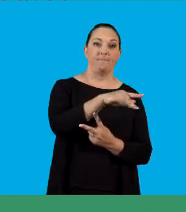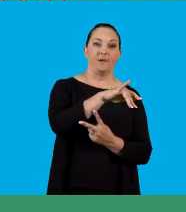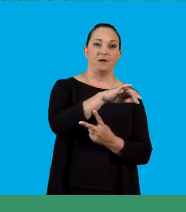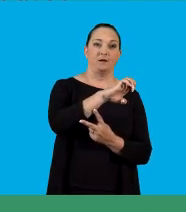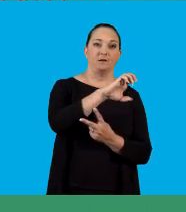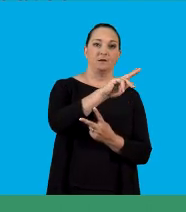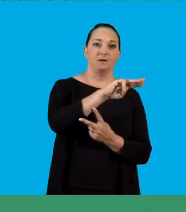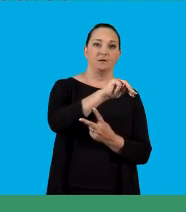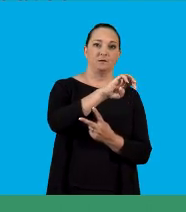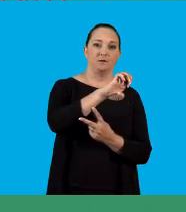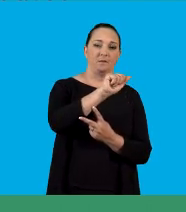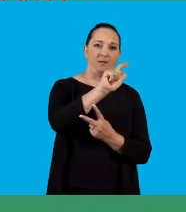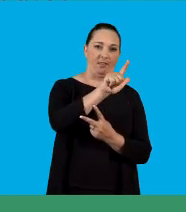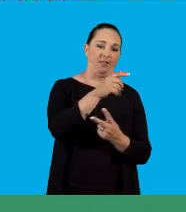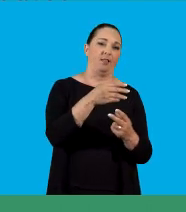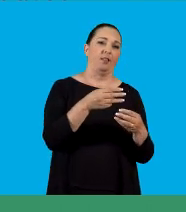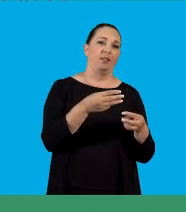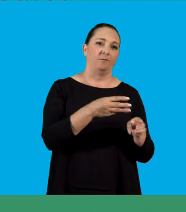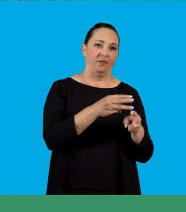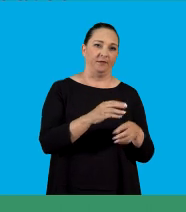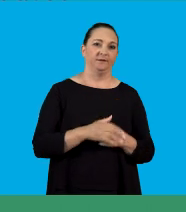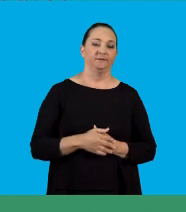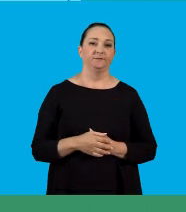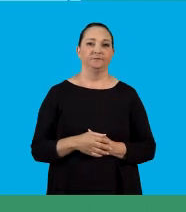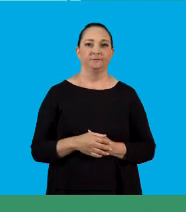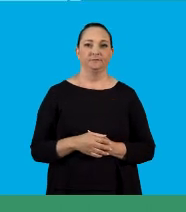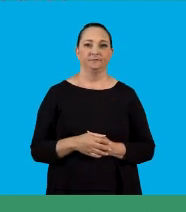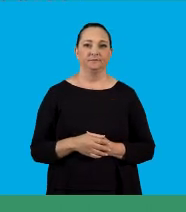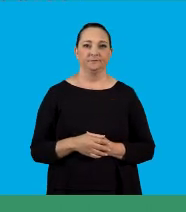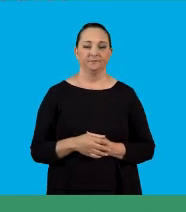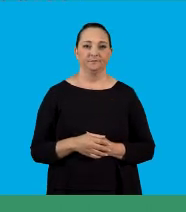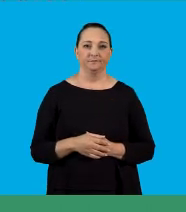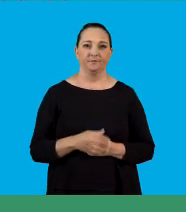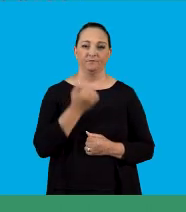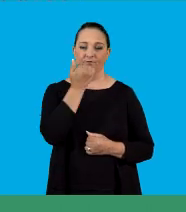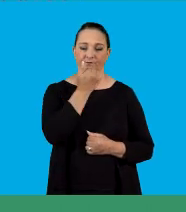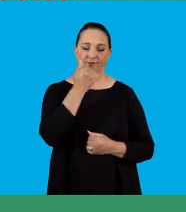piecemeal method. It's the piecemeal, my apologies.